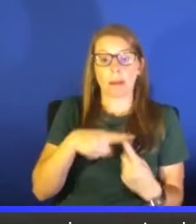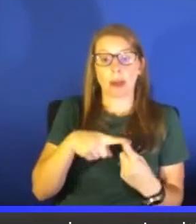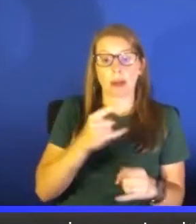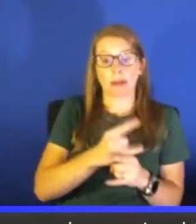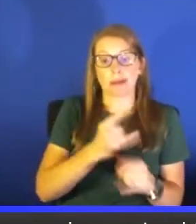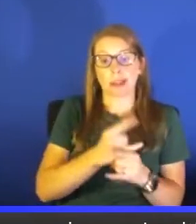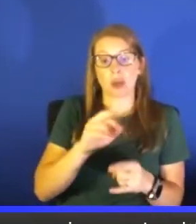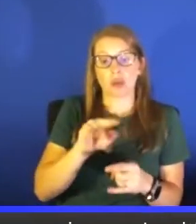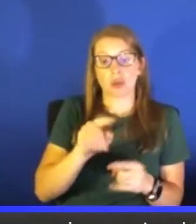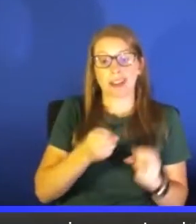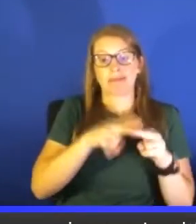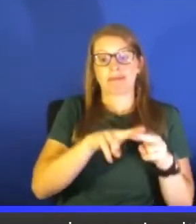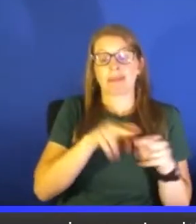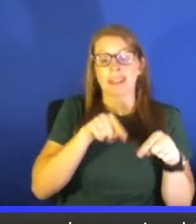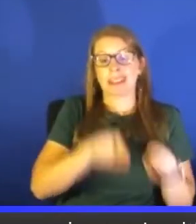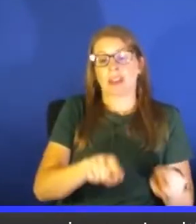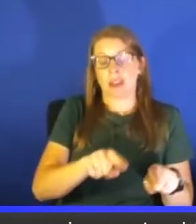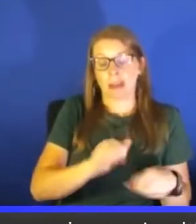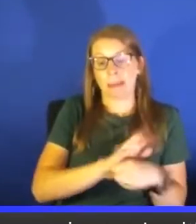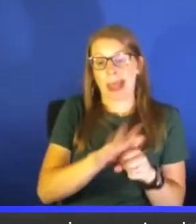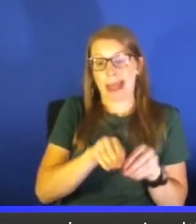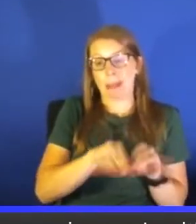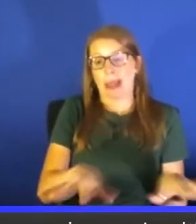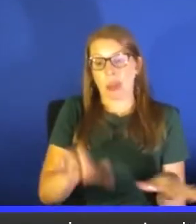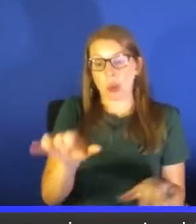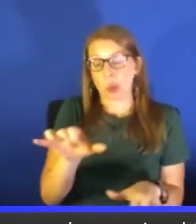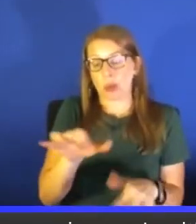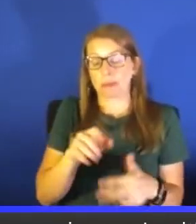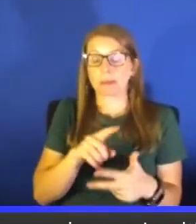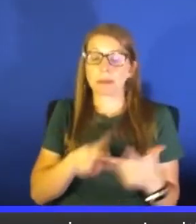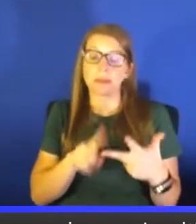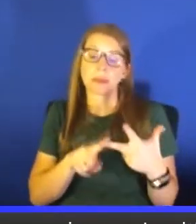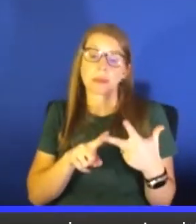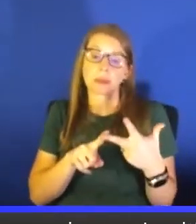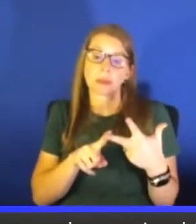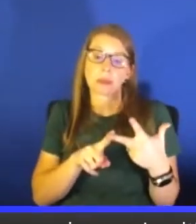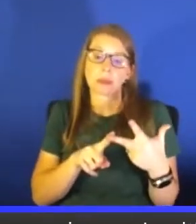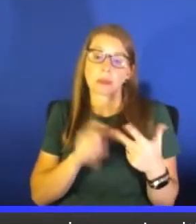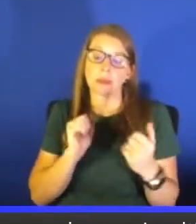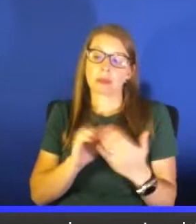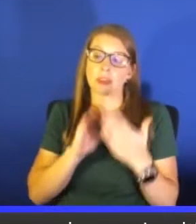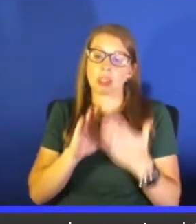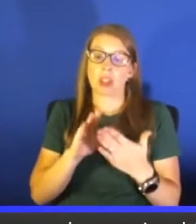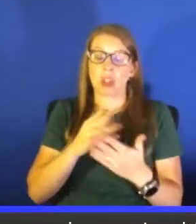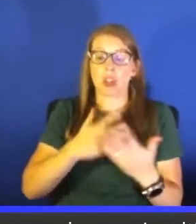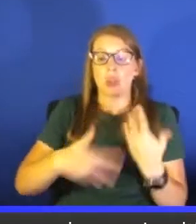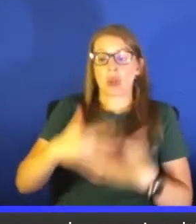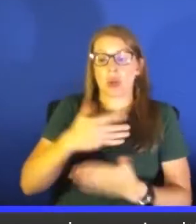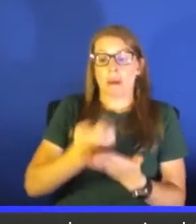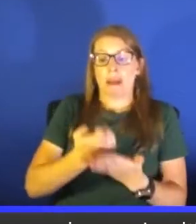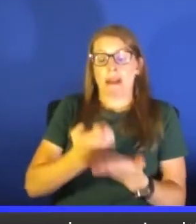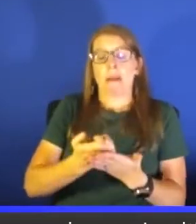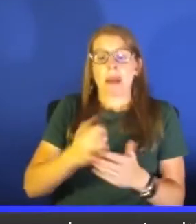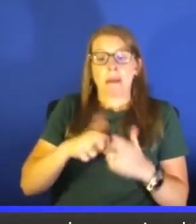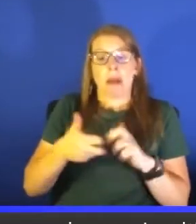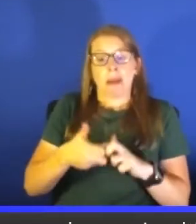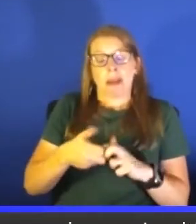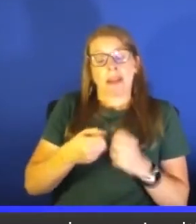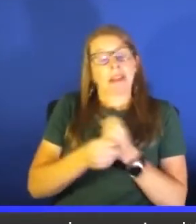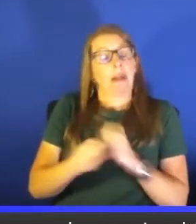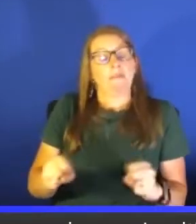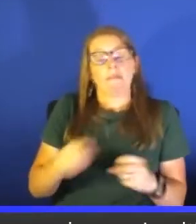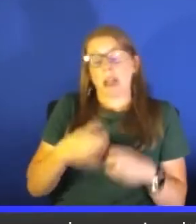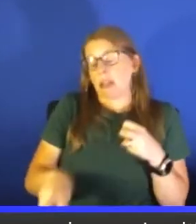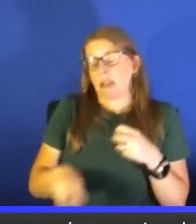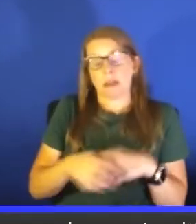during the pandemic, so that's been a problem as well. And then a lot of our patients face socioeconomic challenges, and that's also been very tough, just trying to find